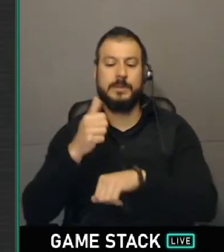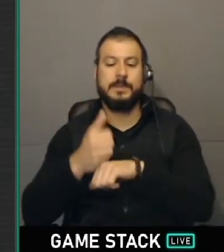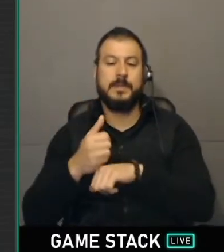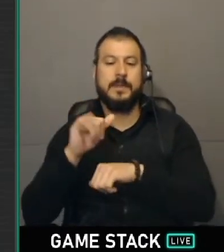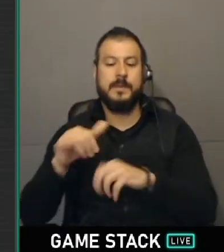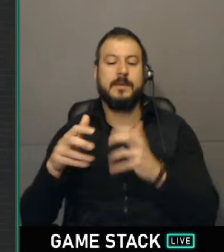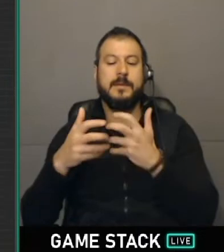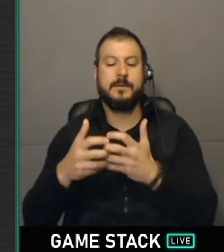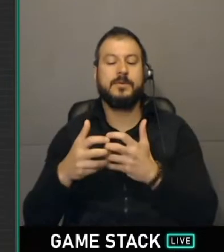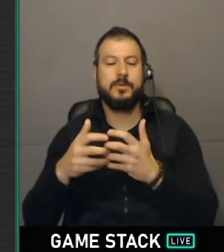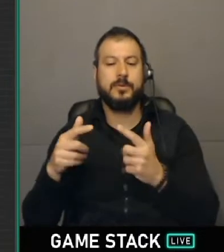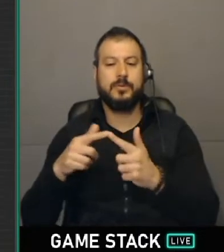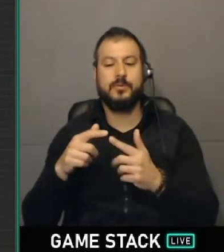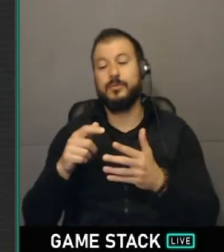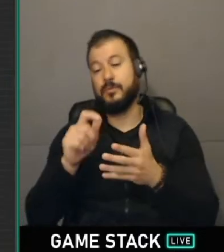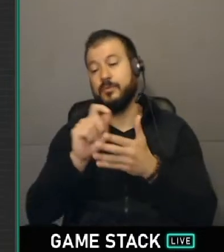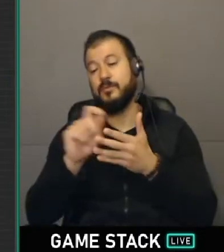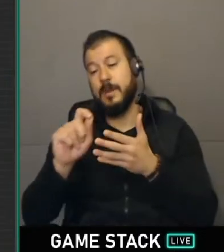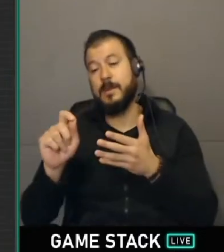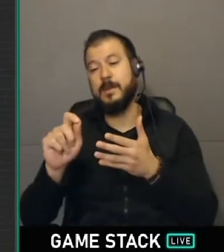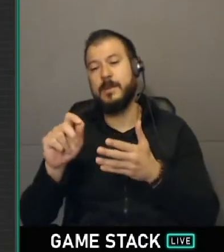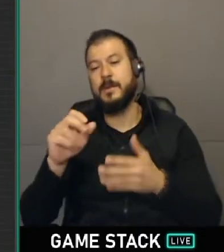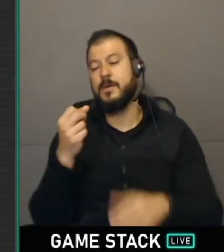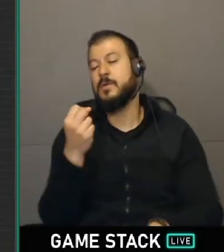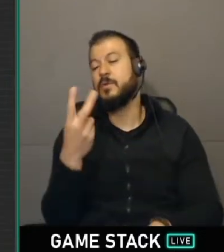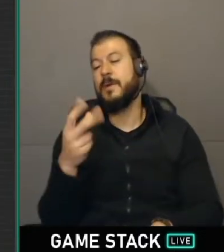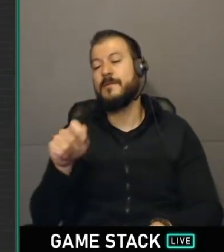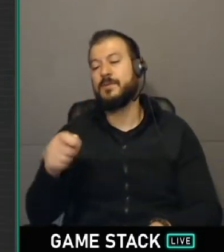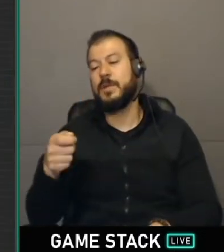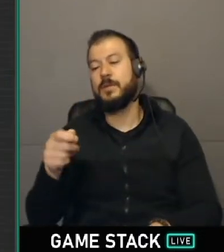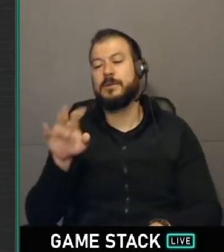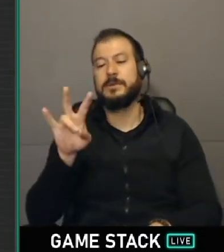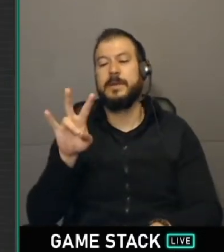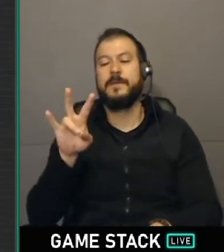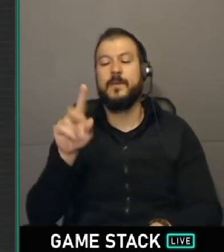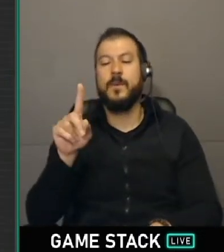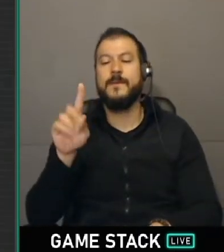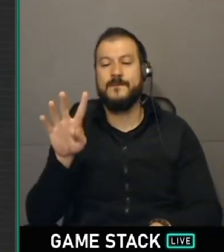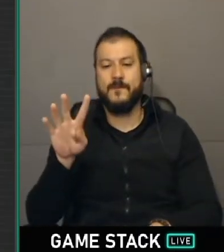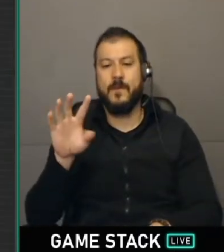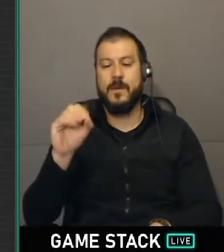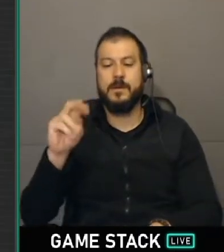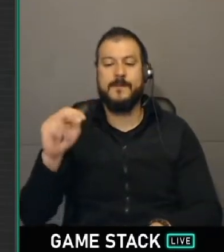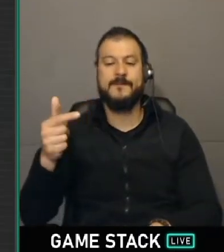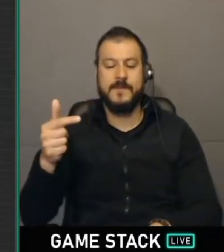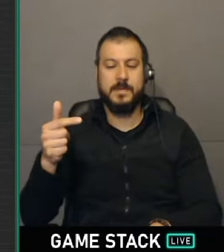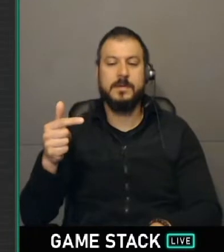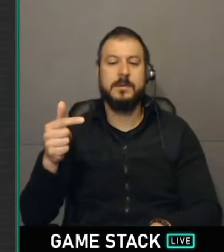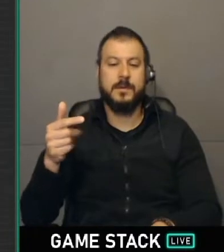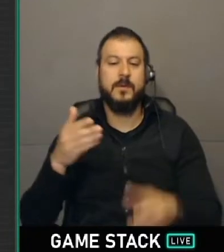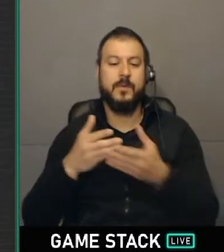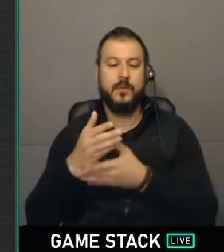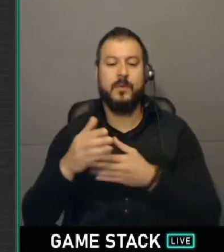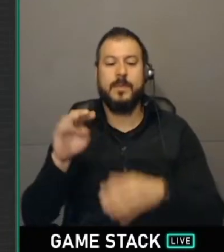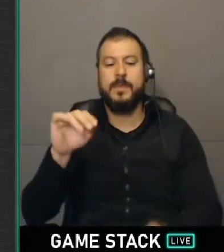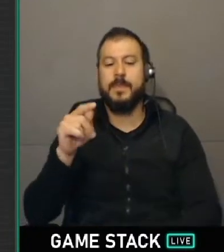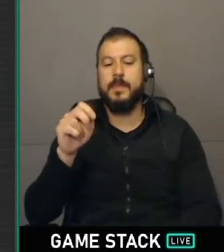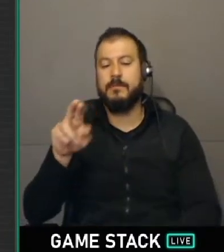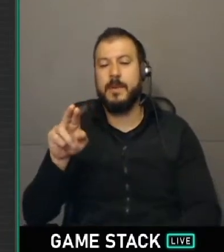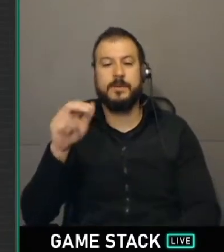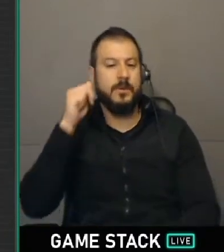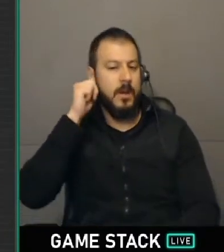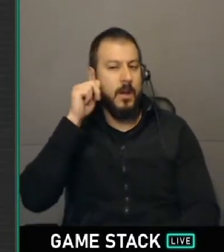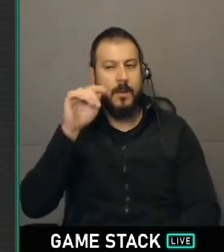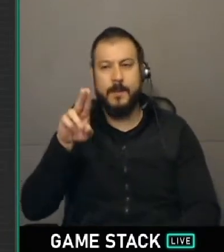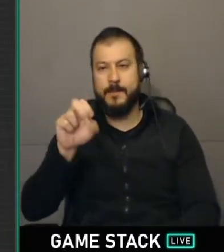to write a 12-channel 714 configuration through the master audio bus to the